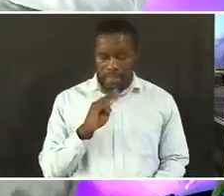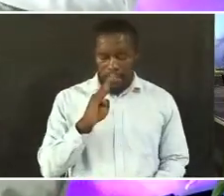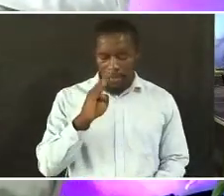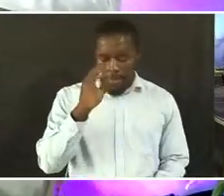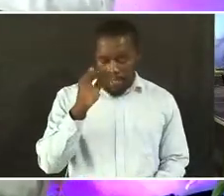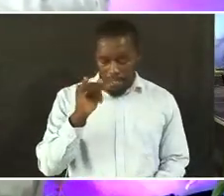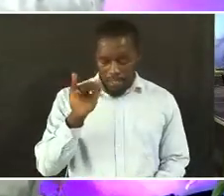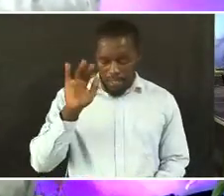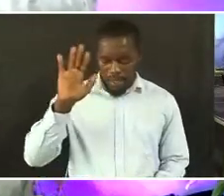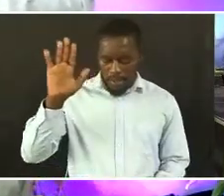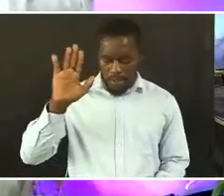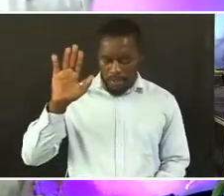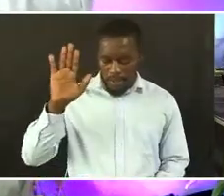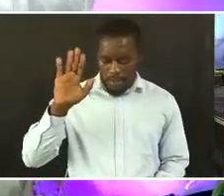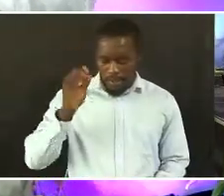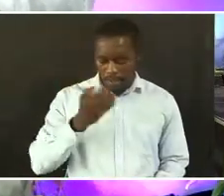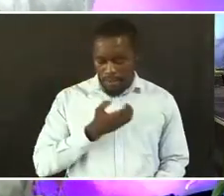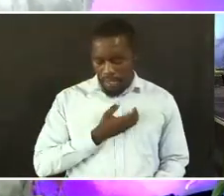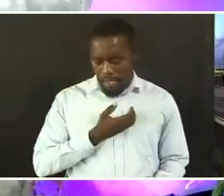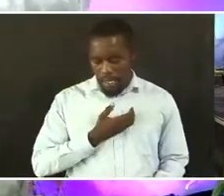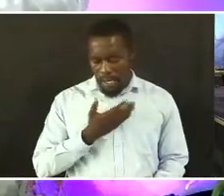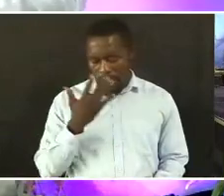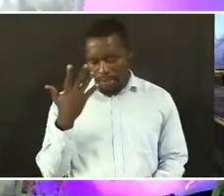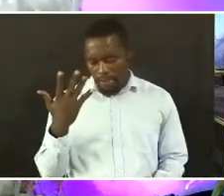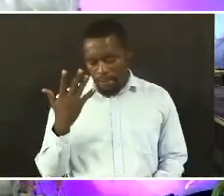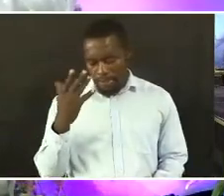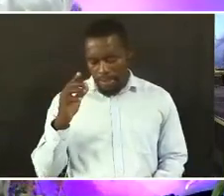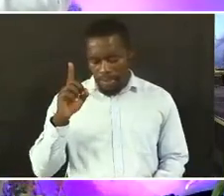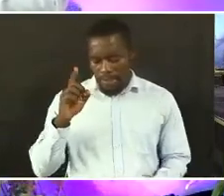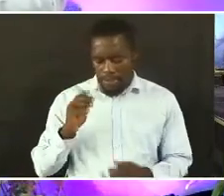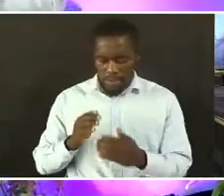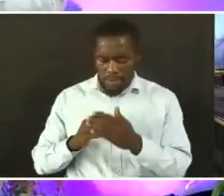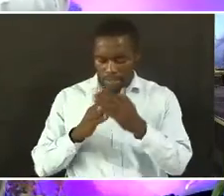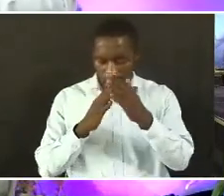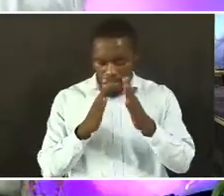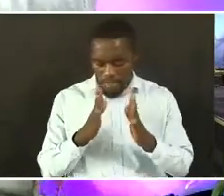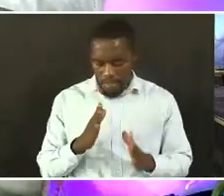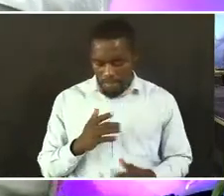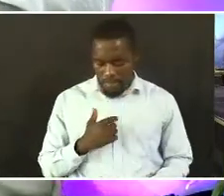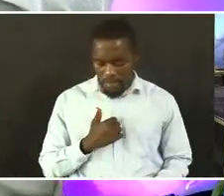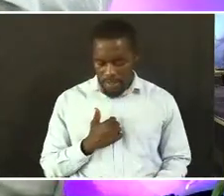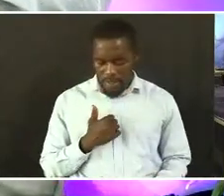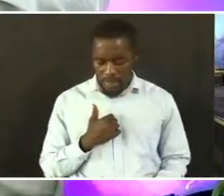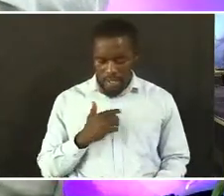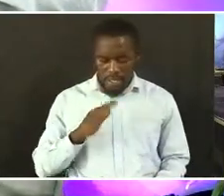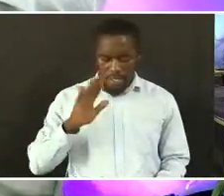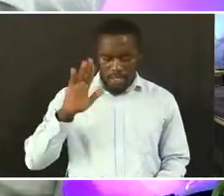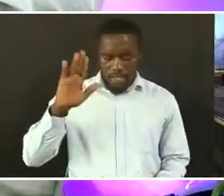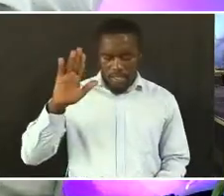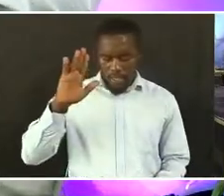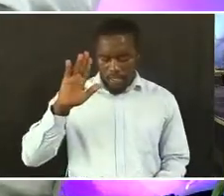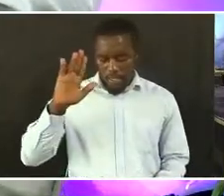me by His own hand. He leadeth me.